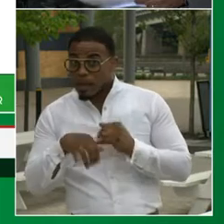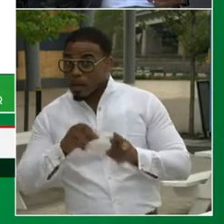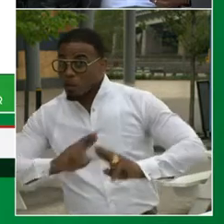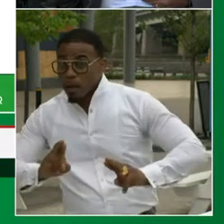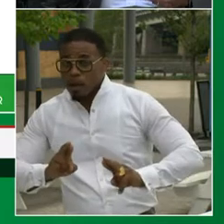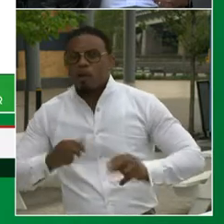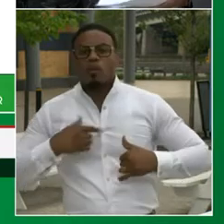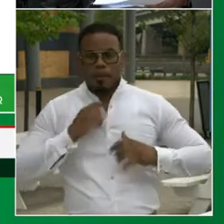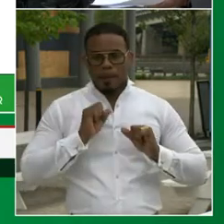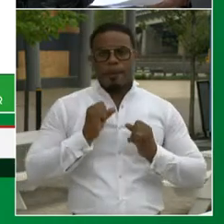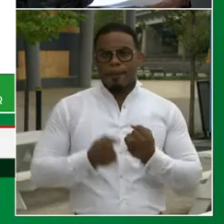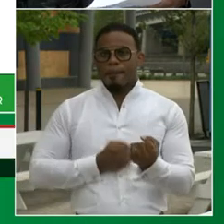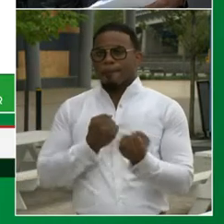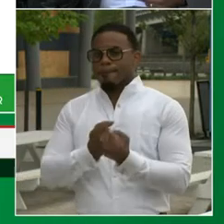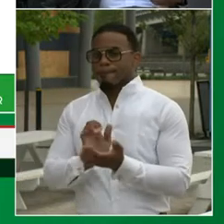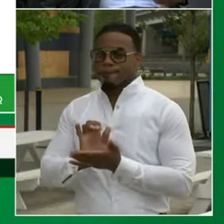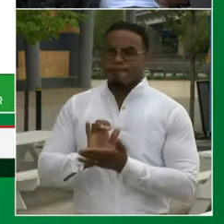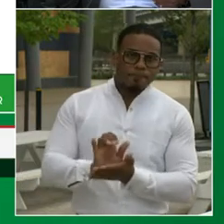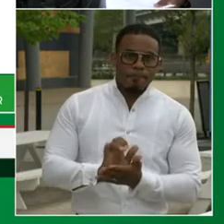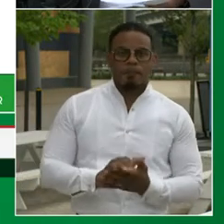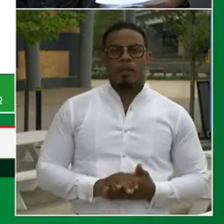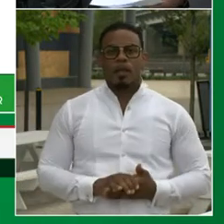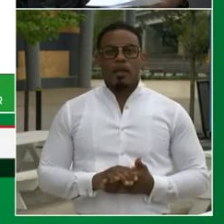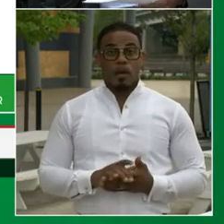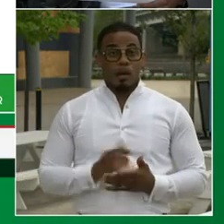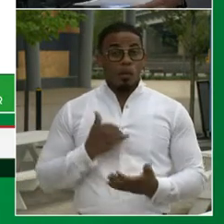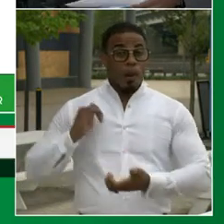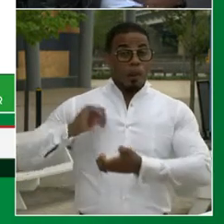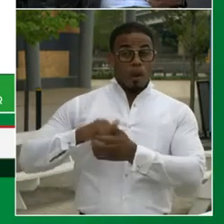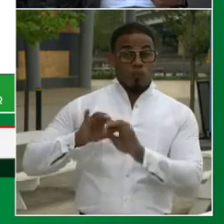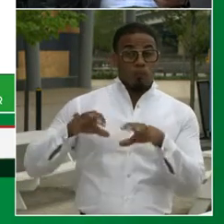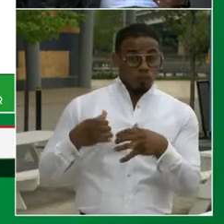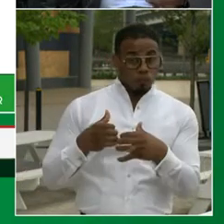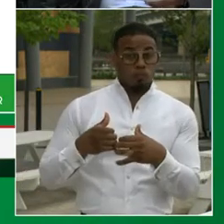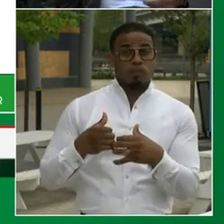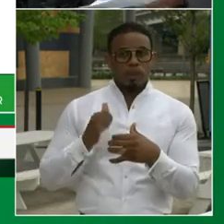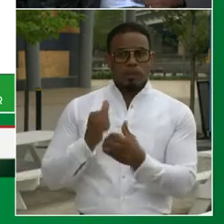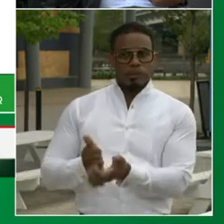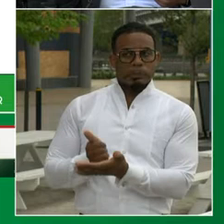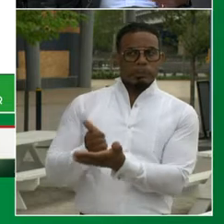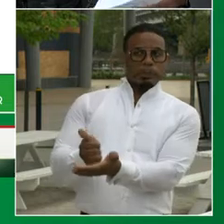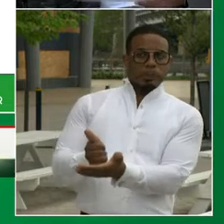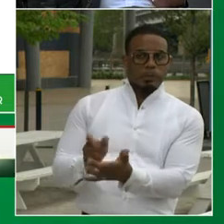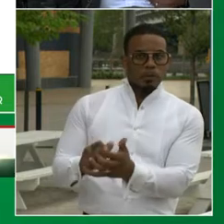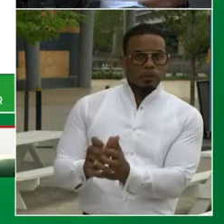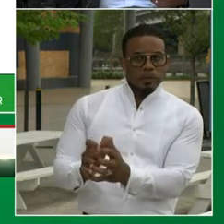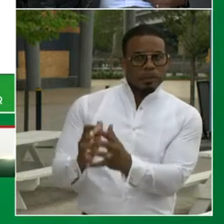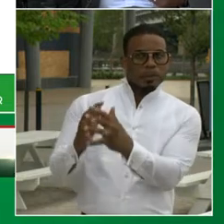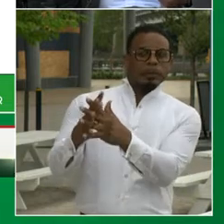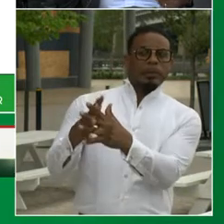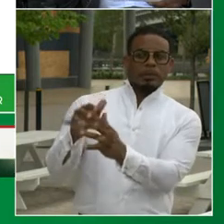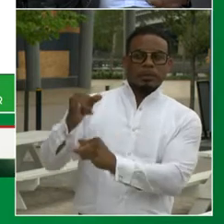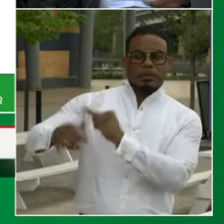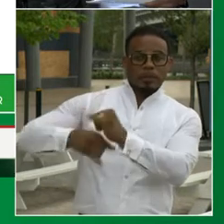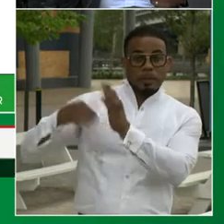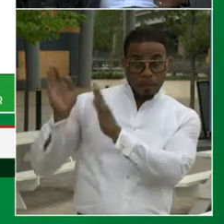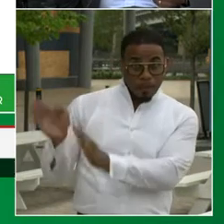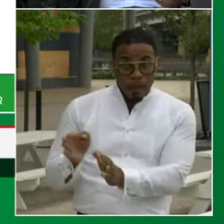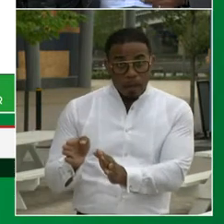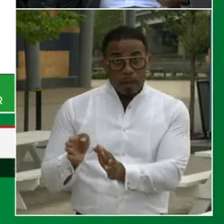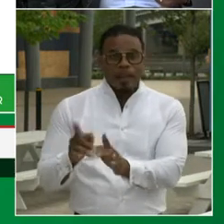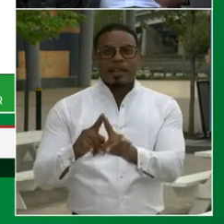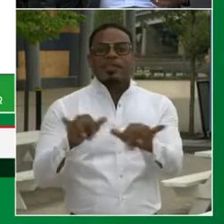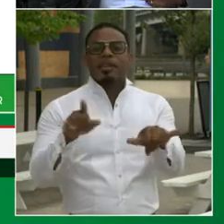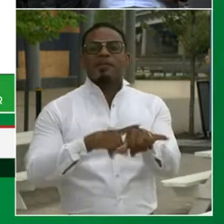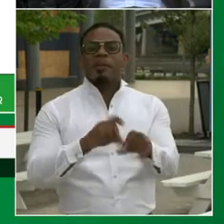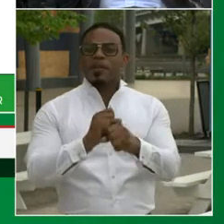ready, we'll be able to coach them. We have we partner with a group that's going to assist them to build that international plan, and at the